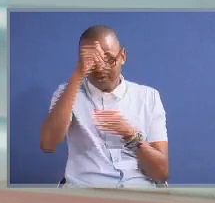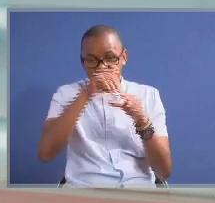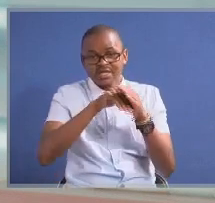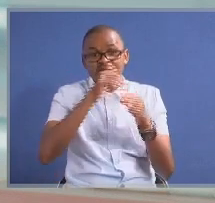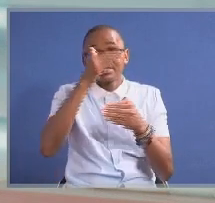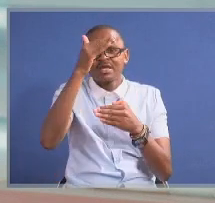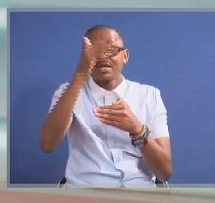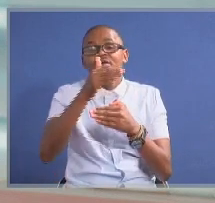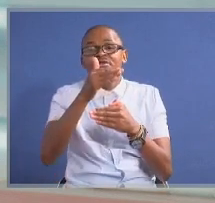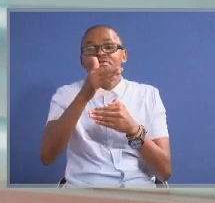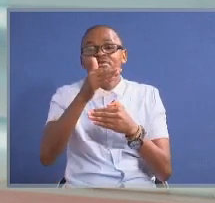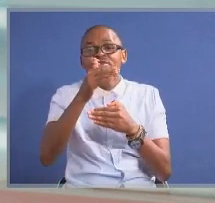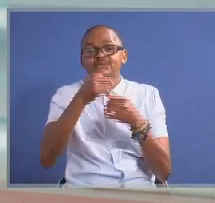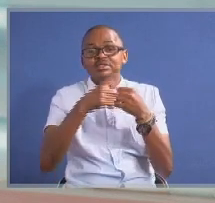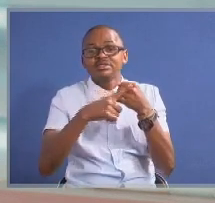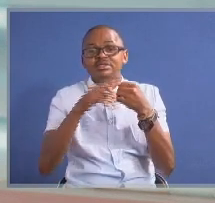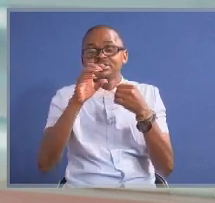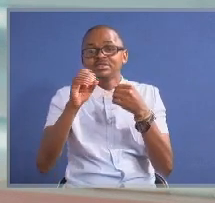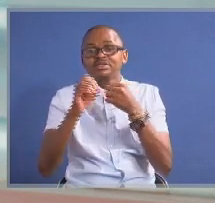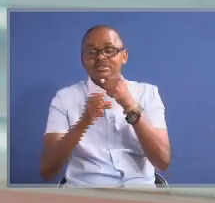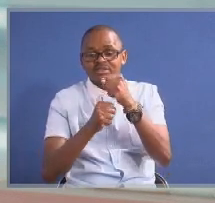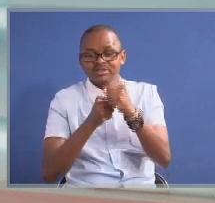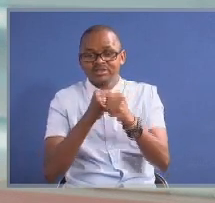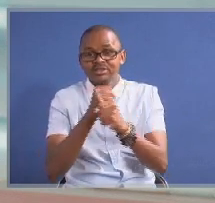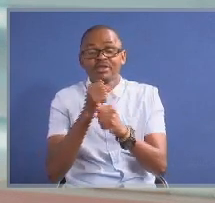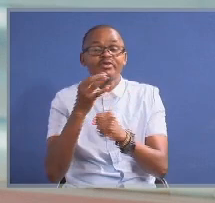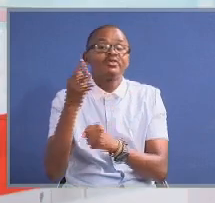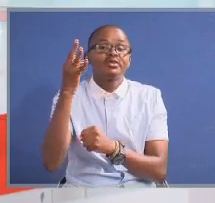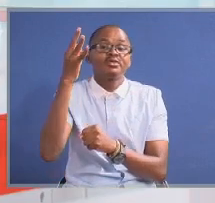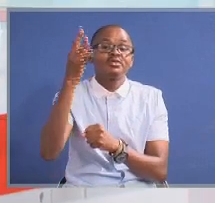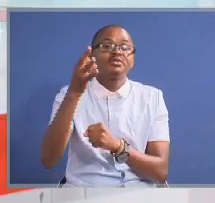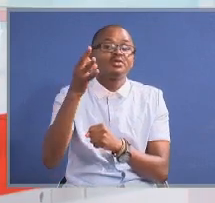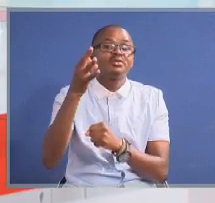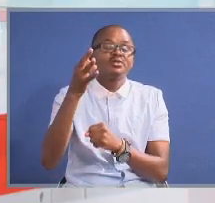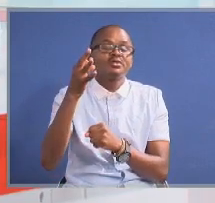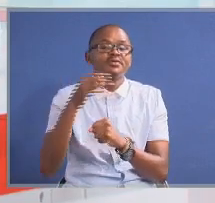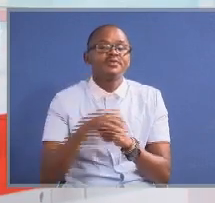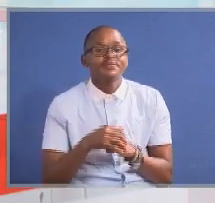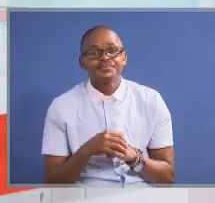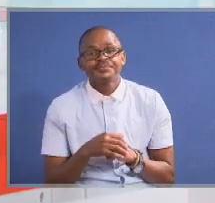next 60 years? And of course, we'll also mention the future of... Well,